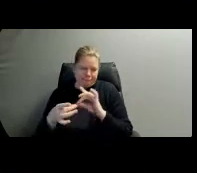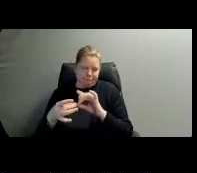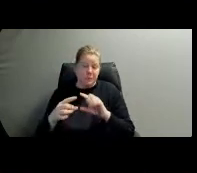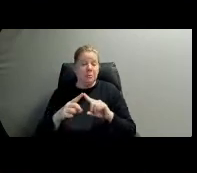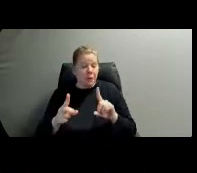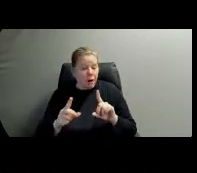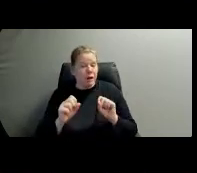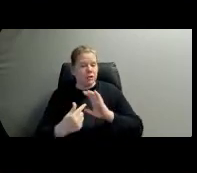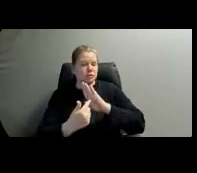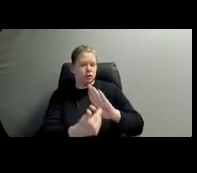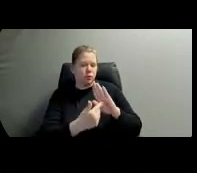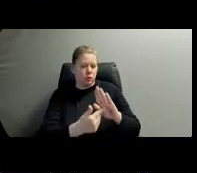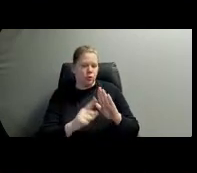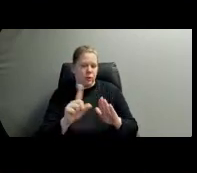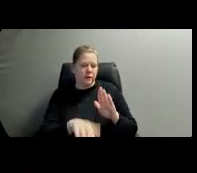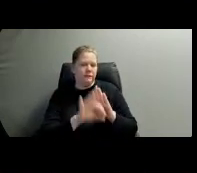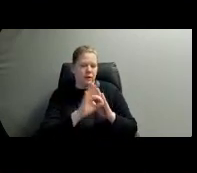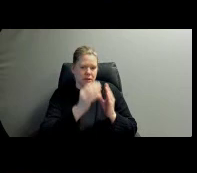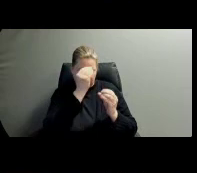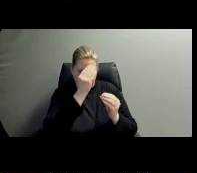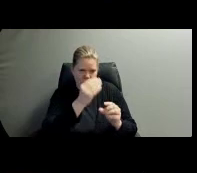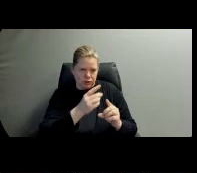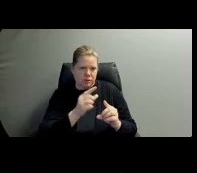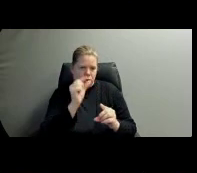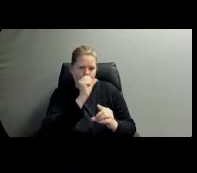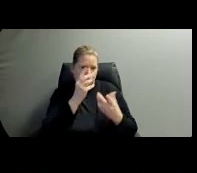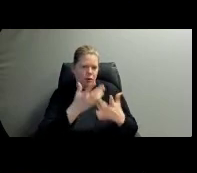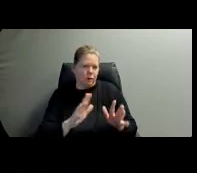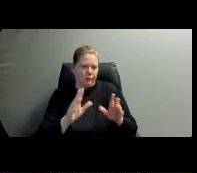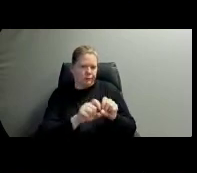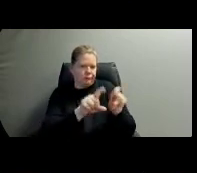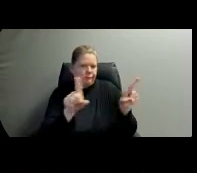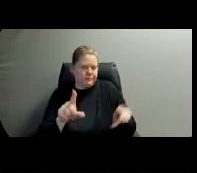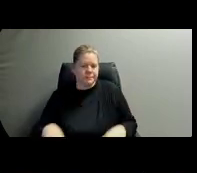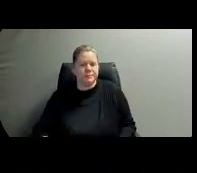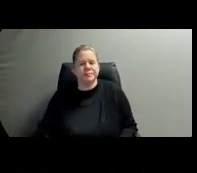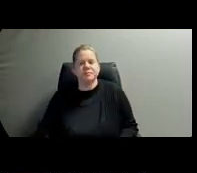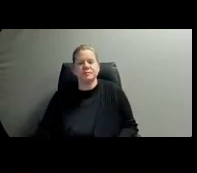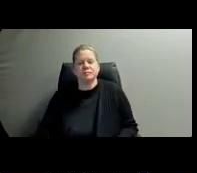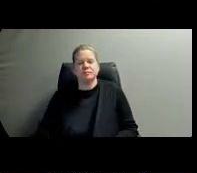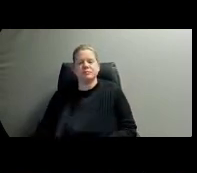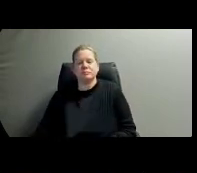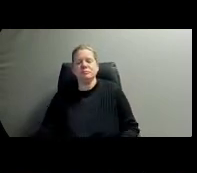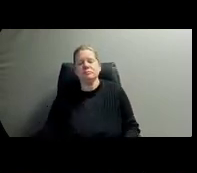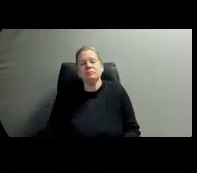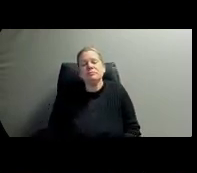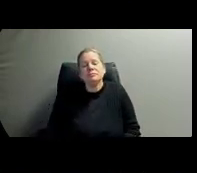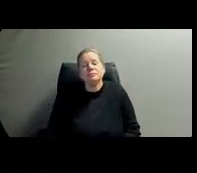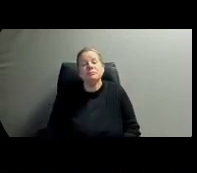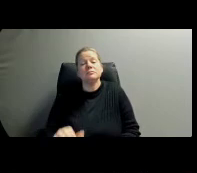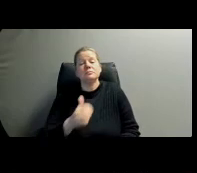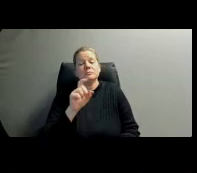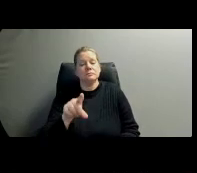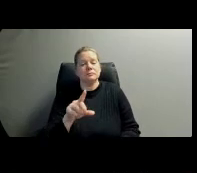through. Yeah. Yeah. There's another question. So how is